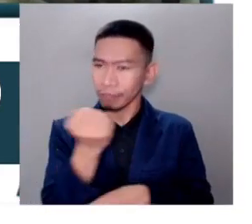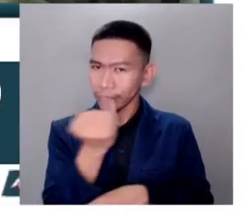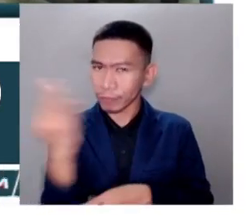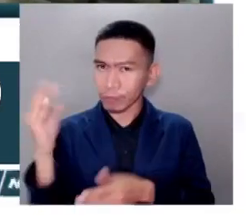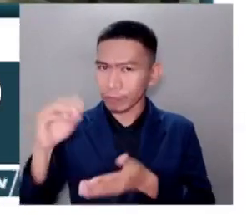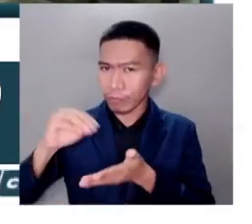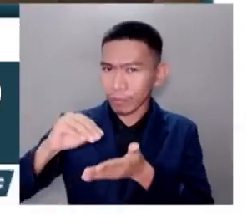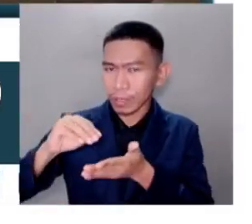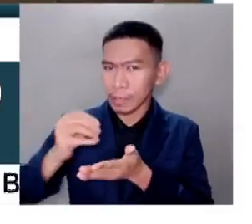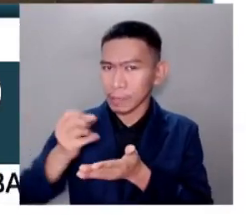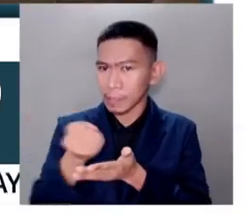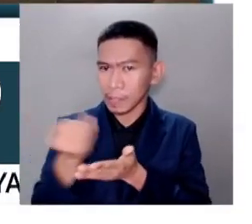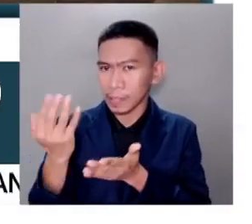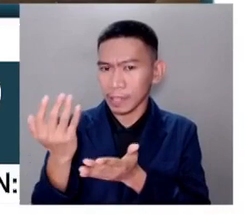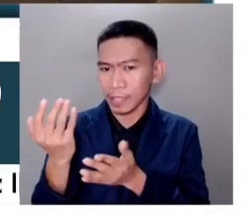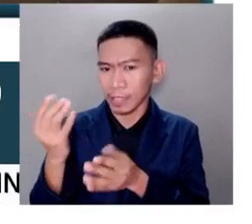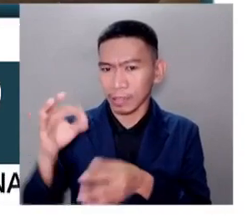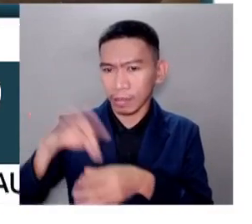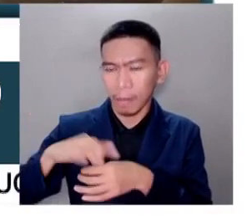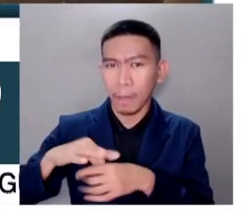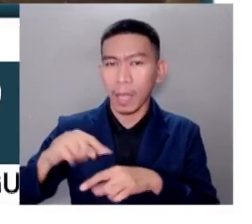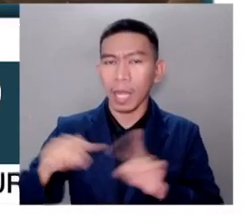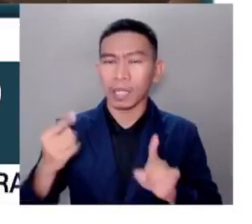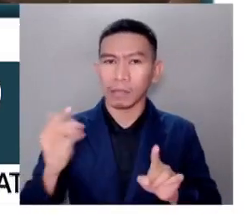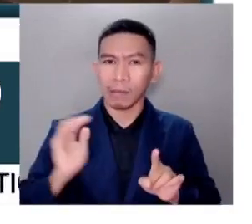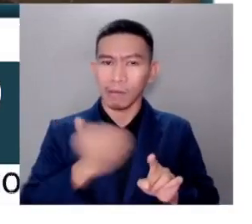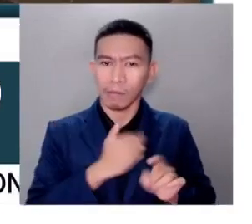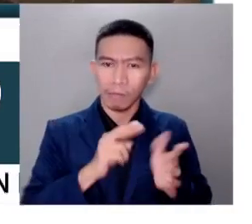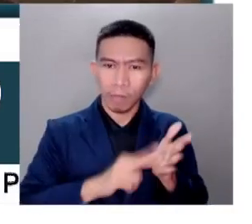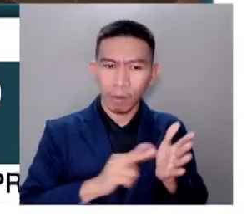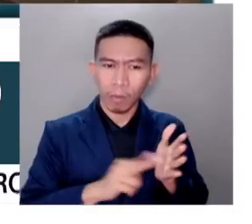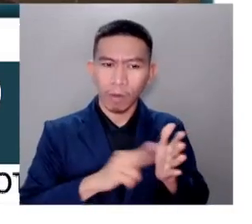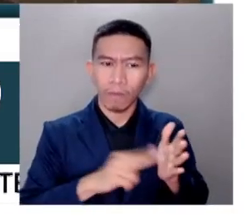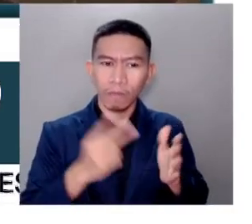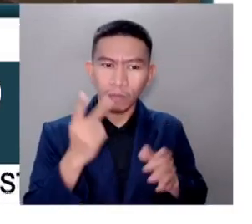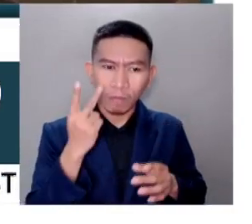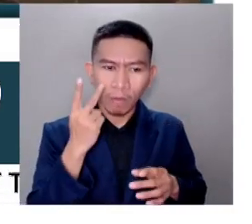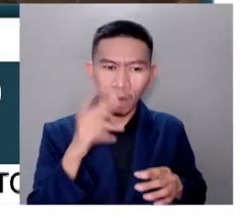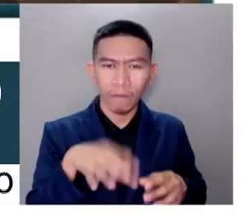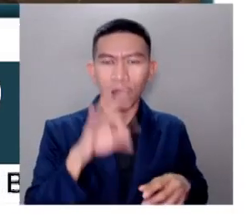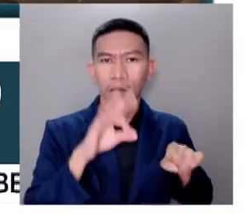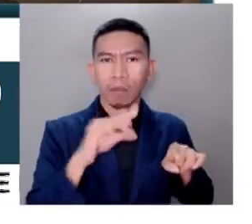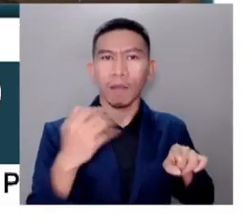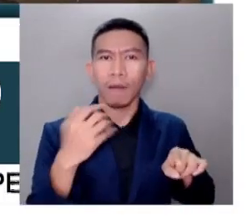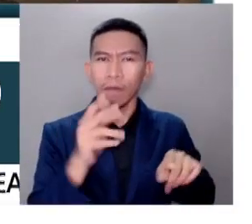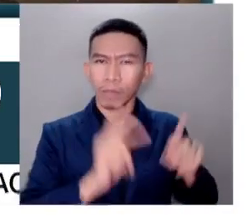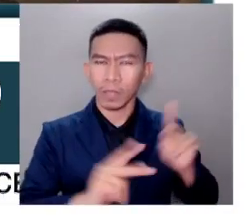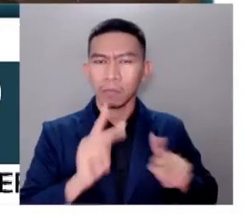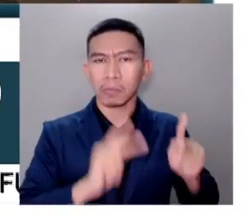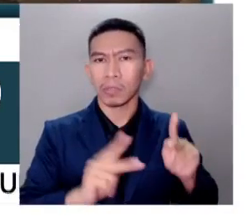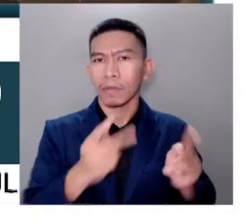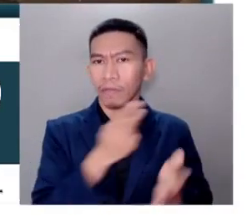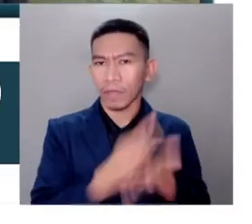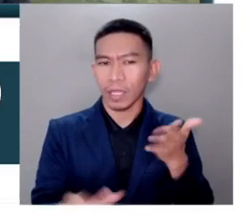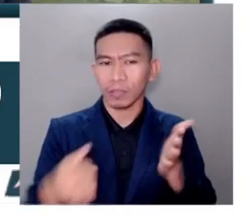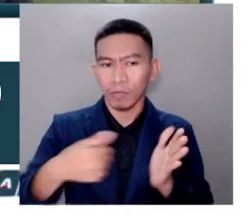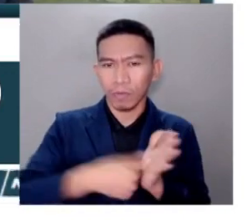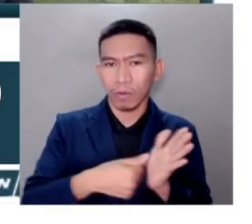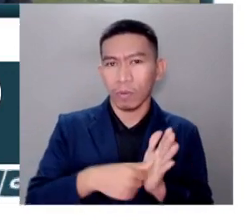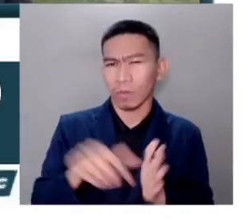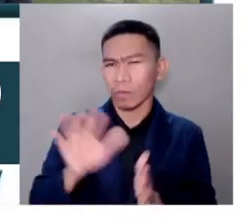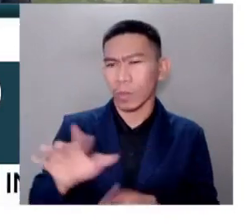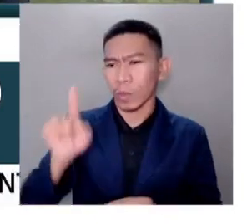also found from our studies is the number of people who were unable to vote. Like, there's 1.7